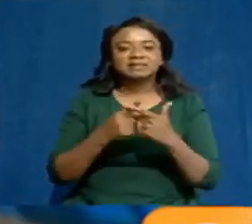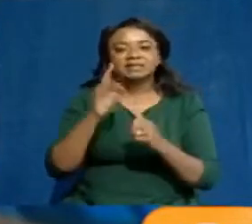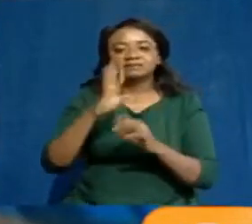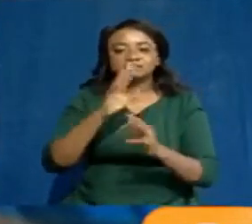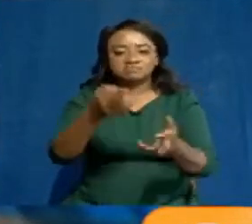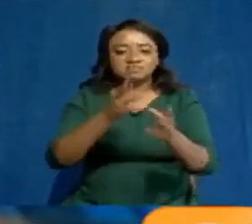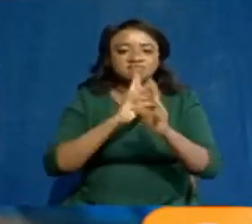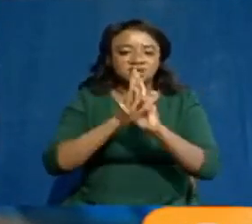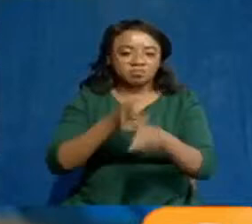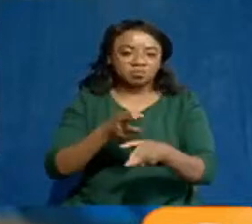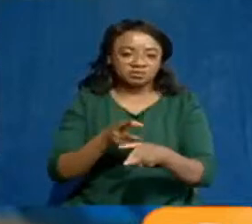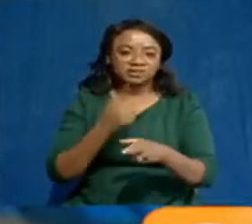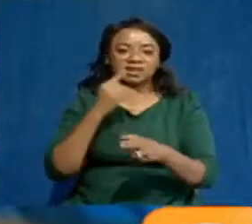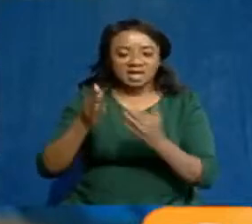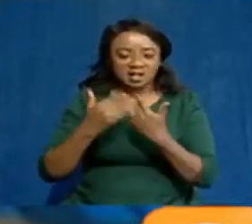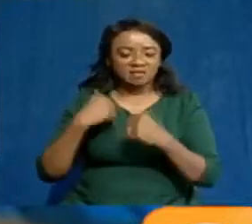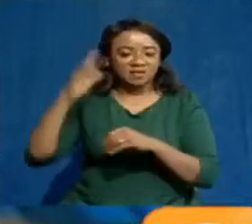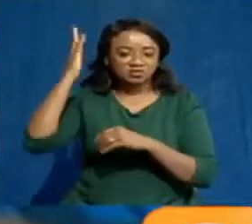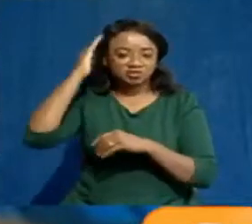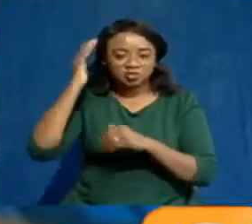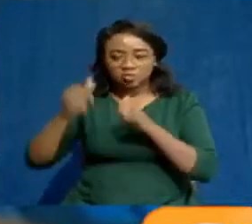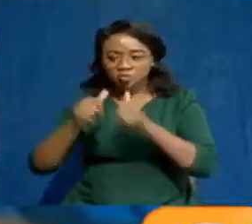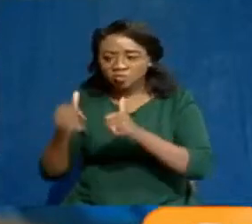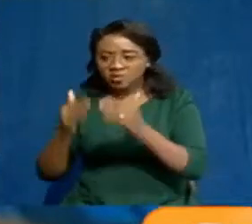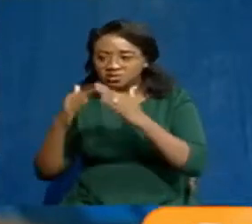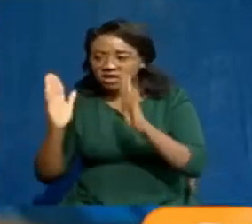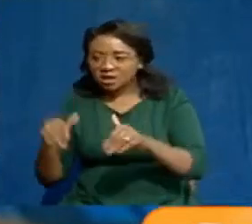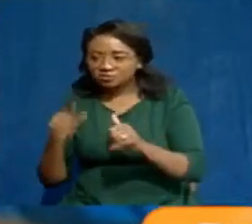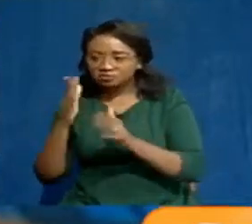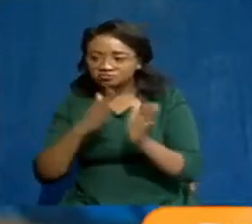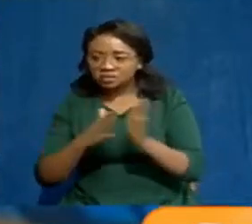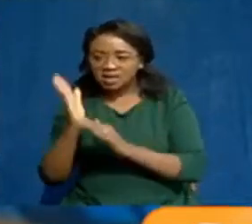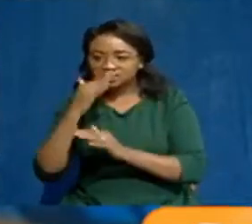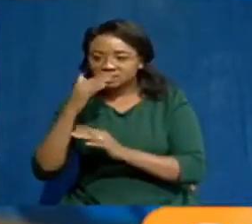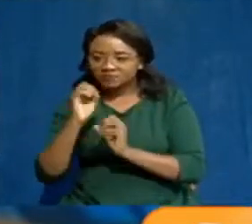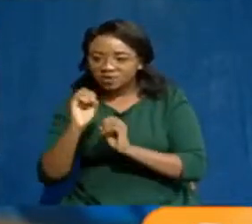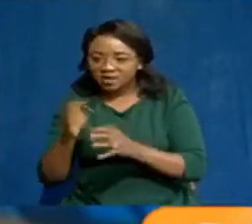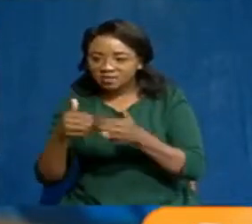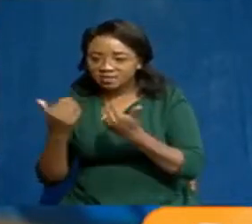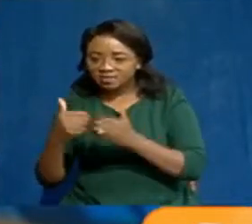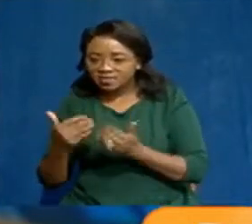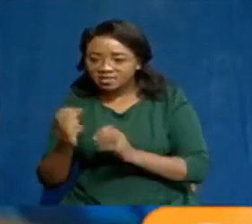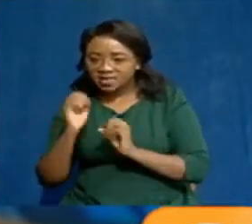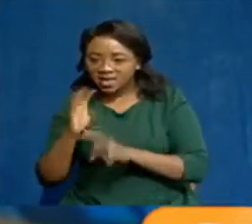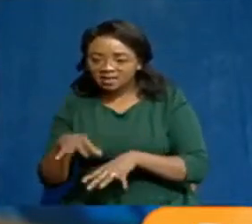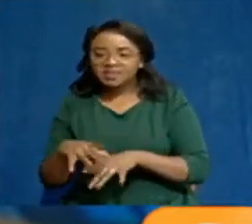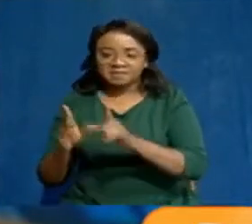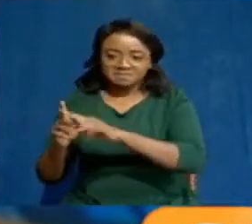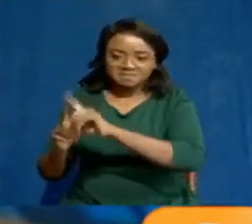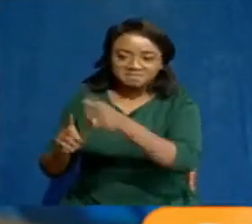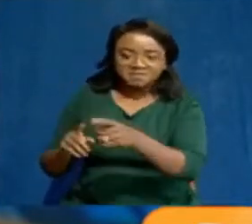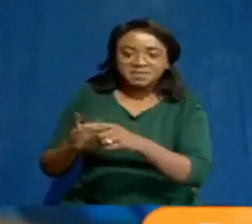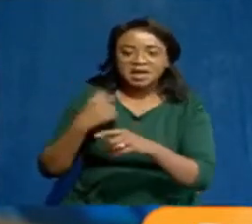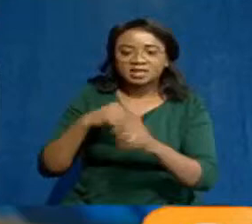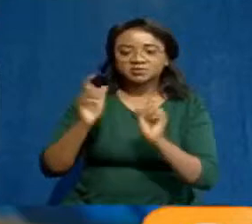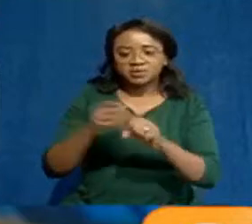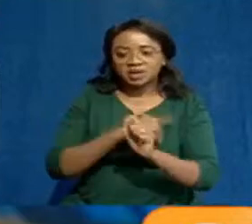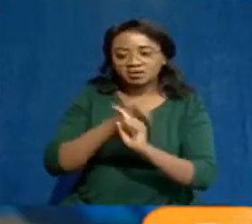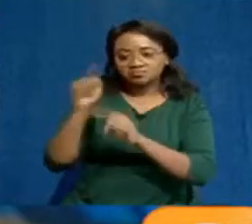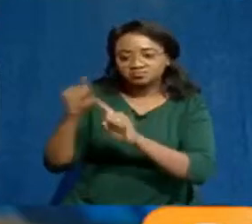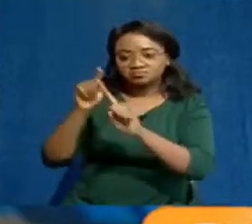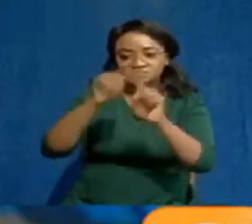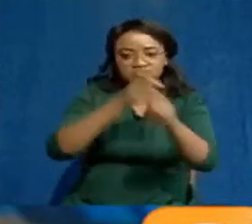which households are not segregating, who can we go to so that we can capacity build them and empower them to